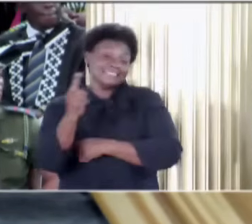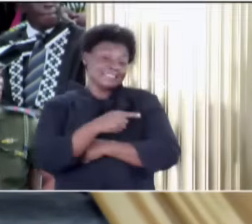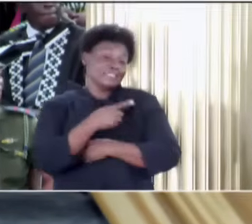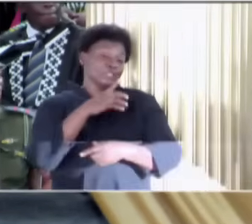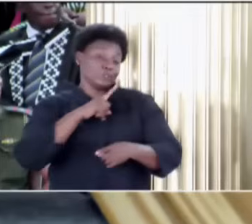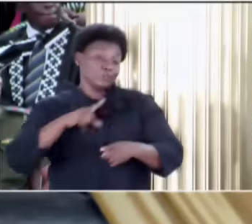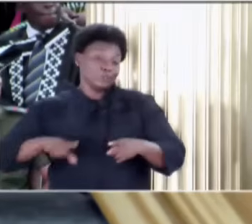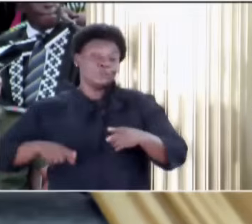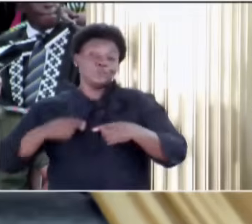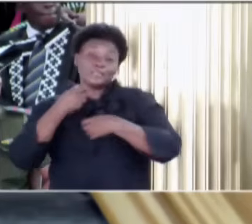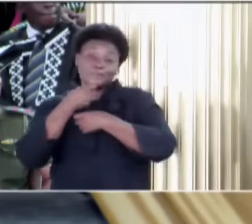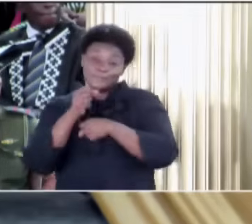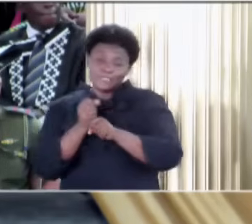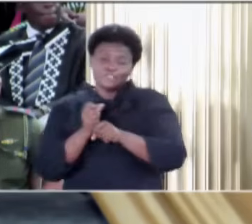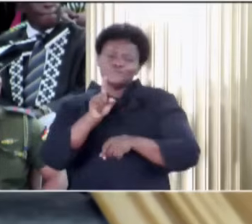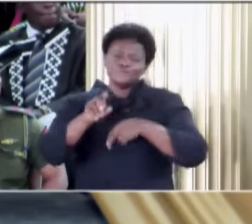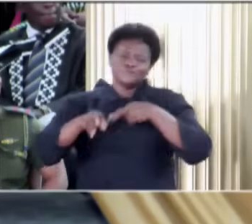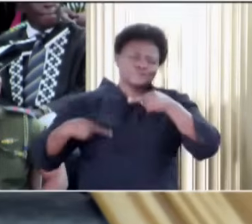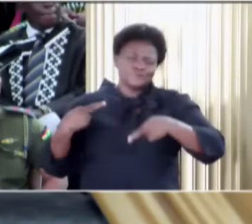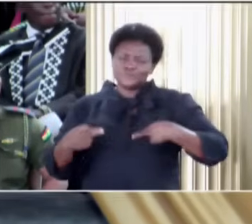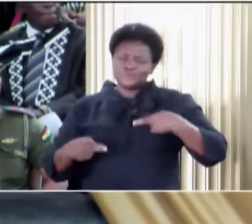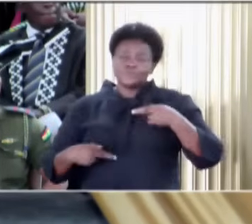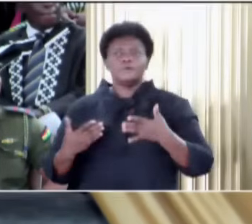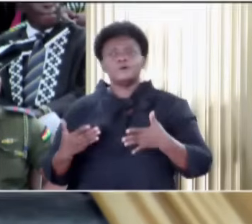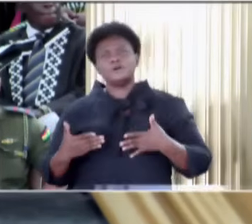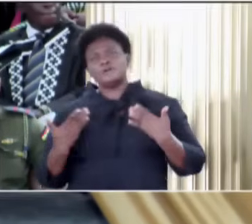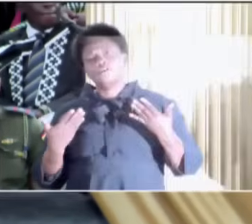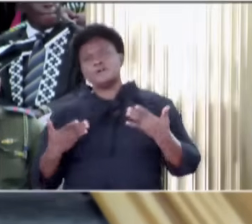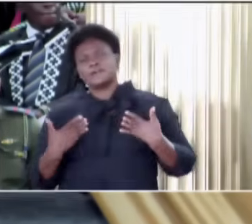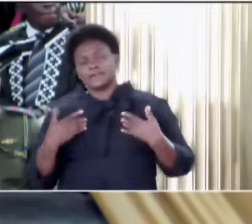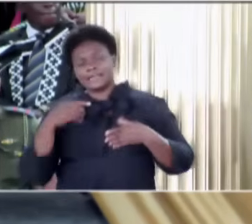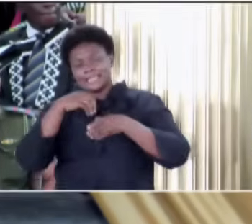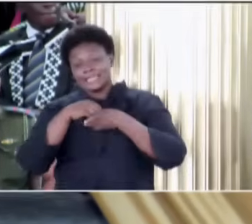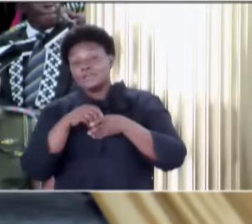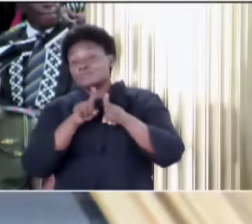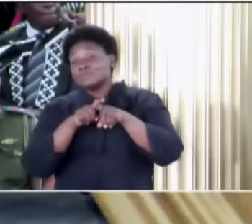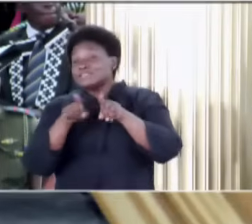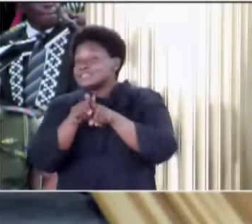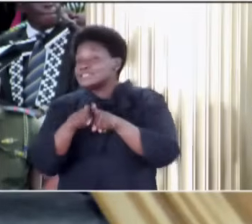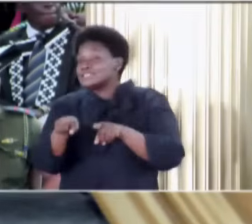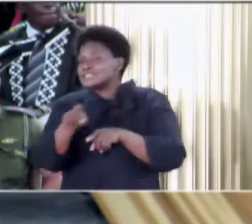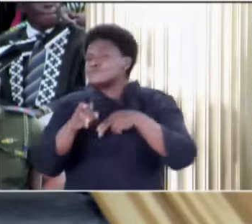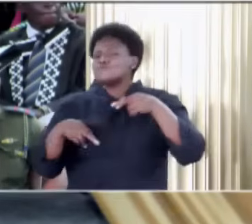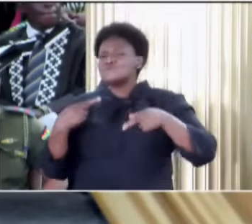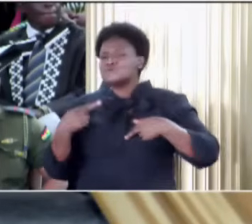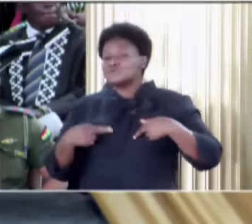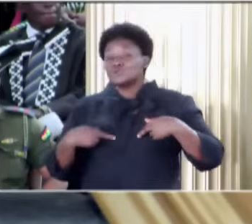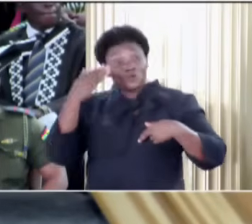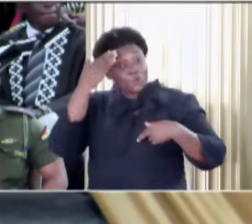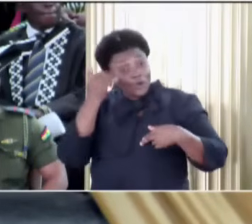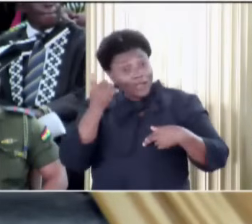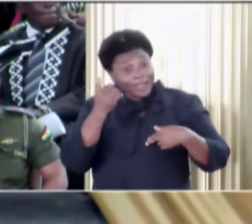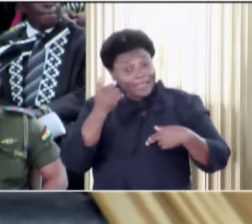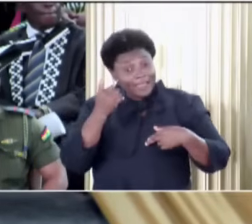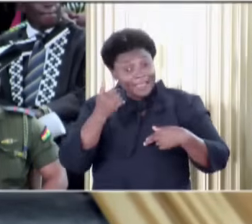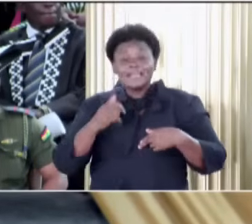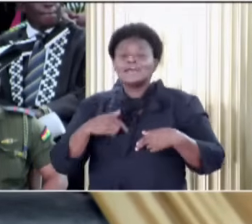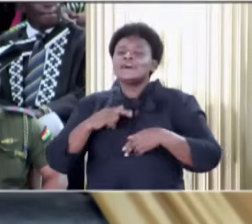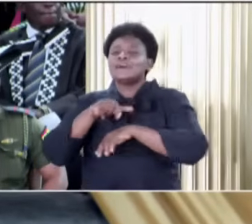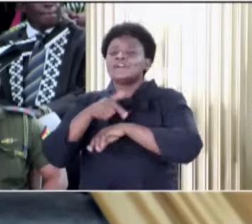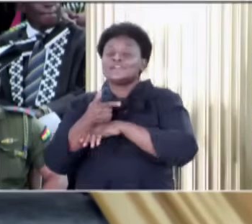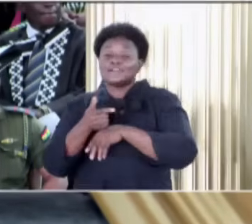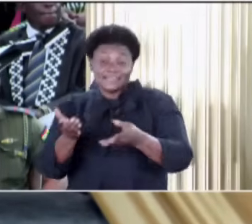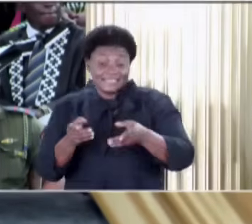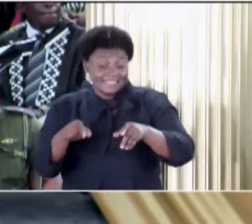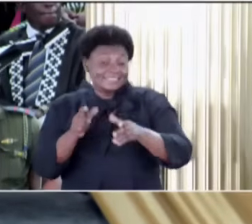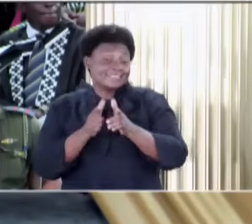made. We will rejoice and be glad in it. But we will also rejoice because our undergraduate years in this great university